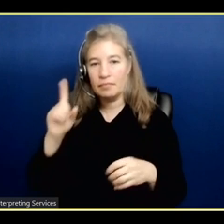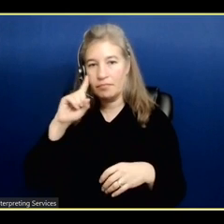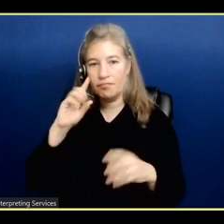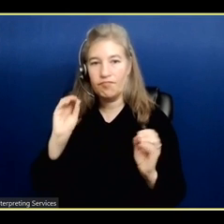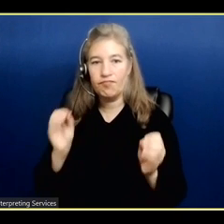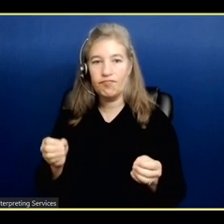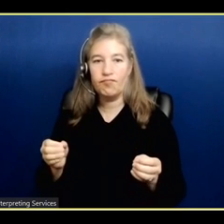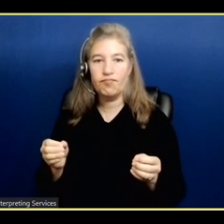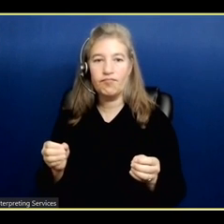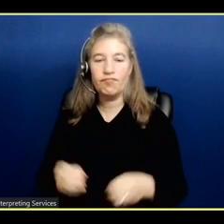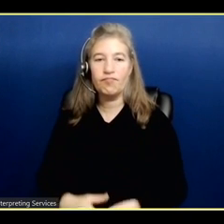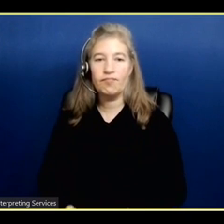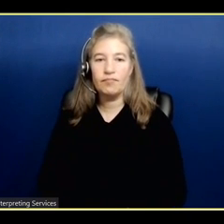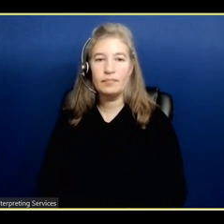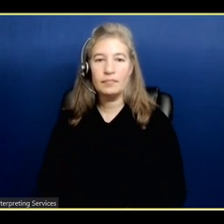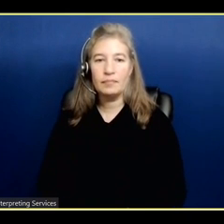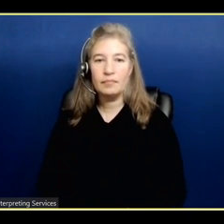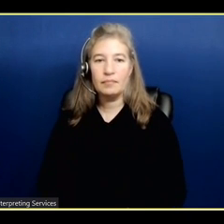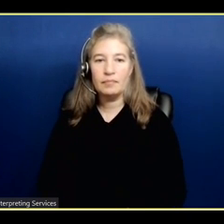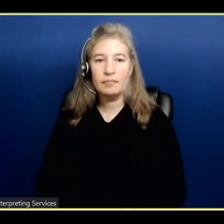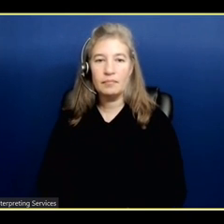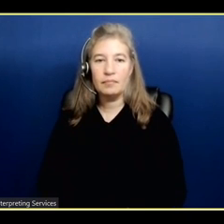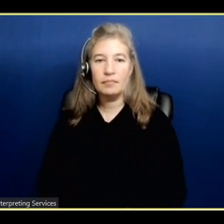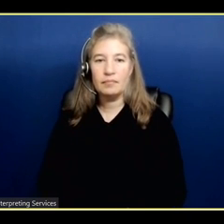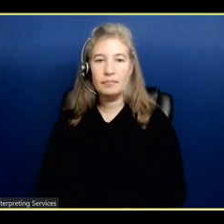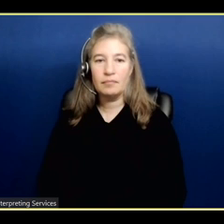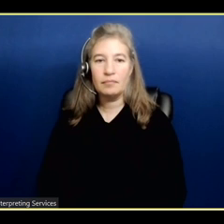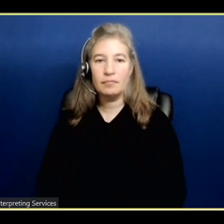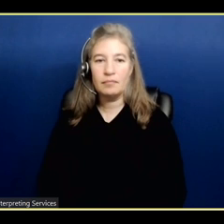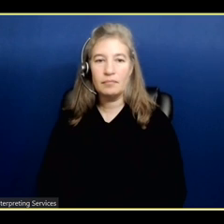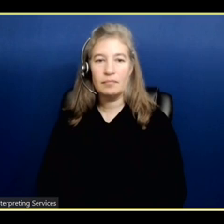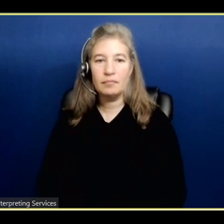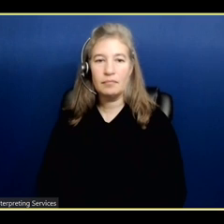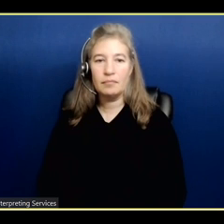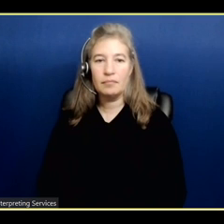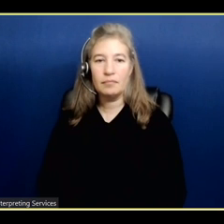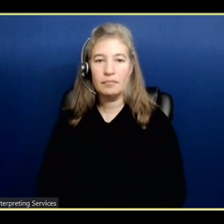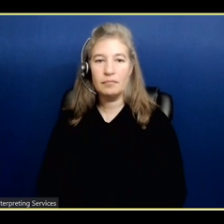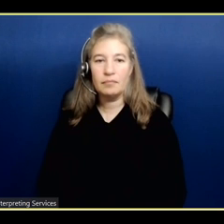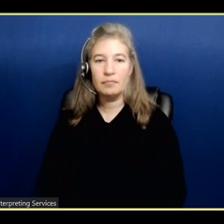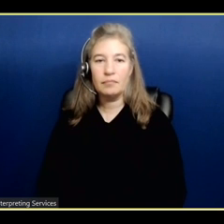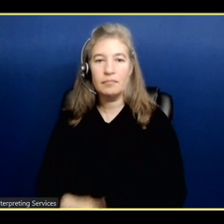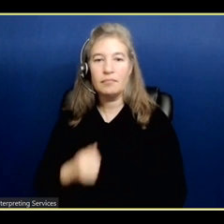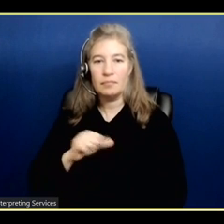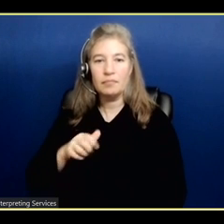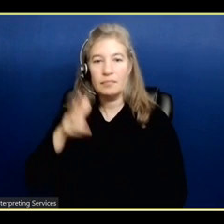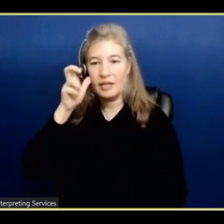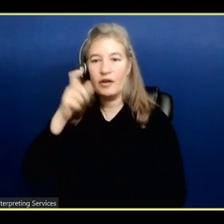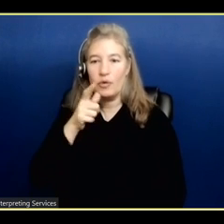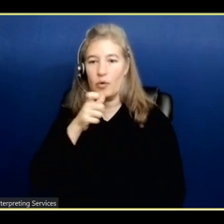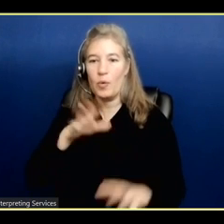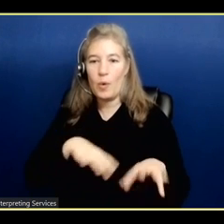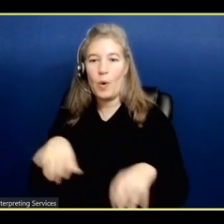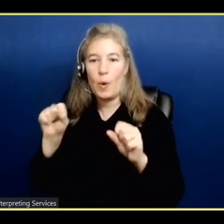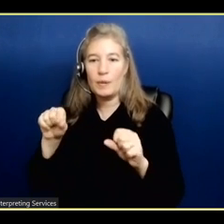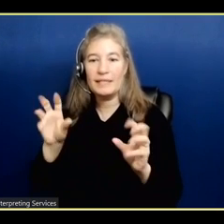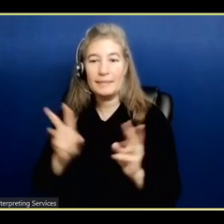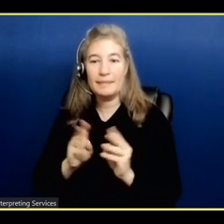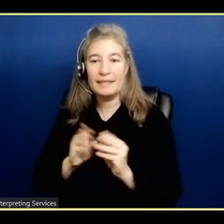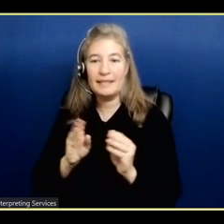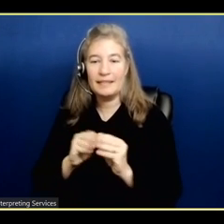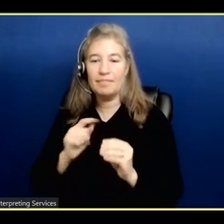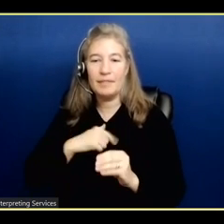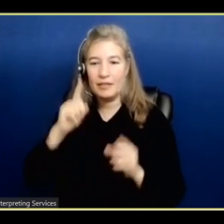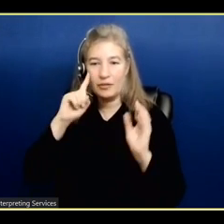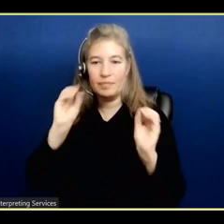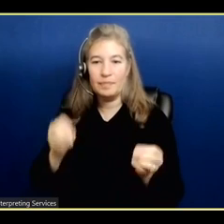Early on, we initiated communications with our grantees, sending out resource lists around emergency preparedness. We